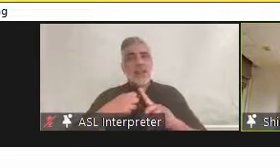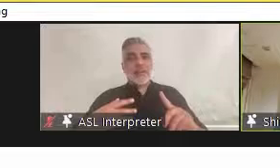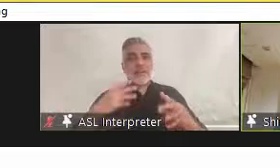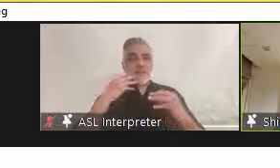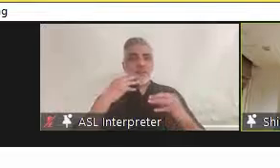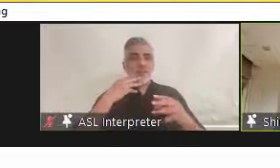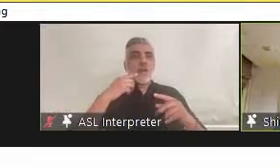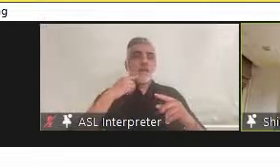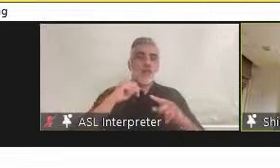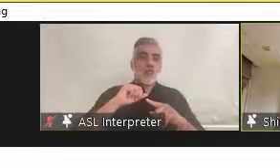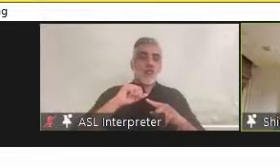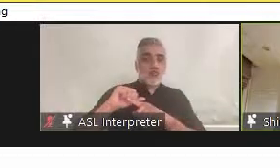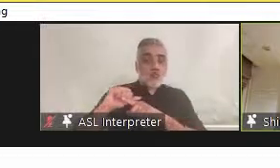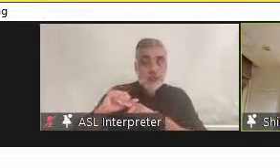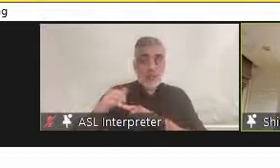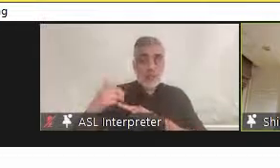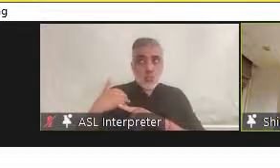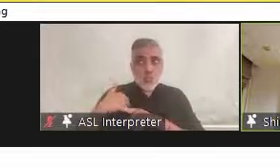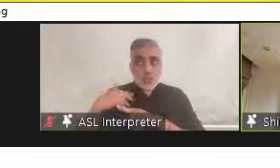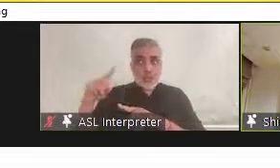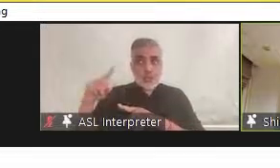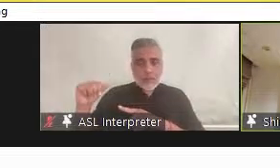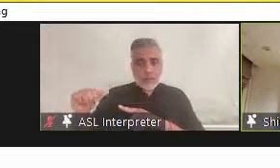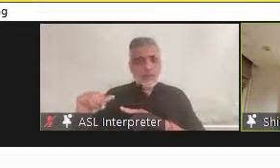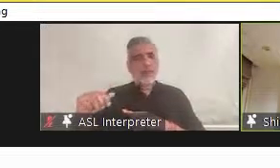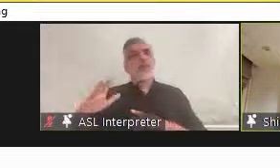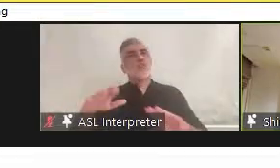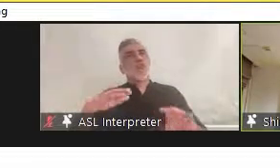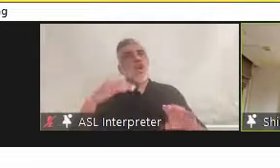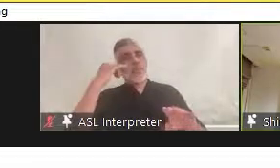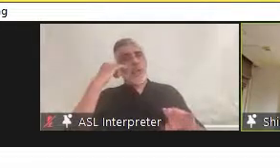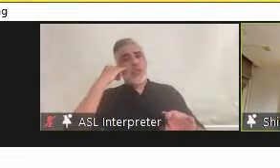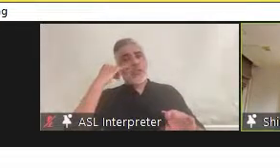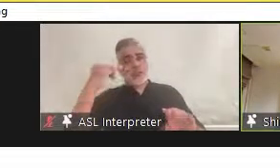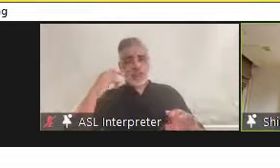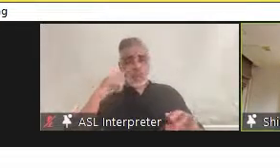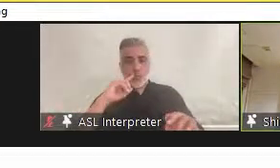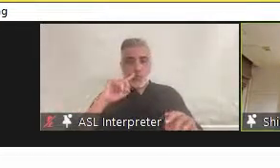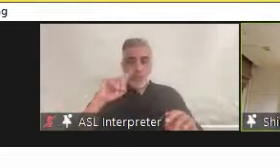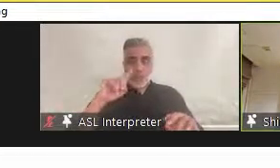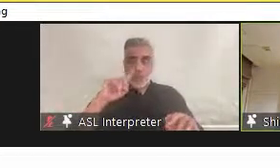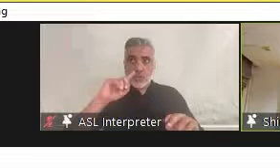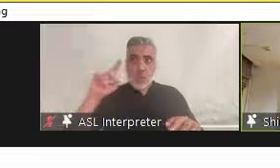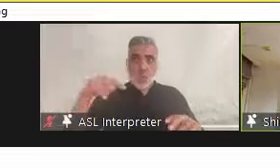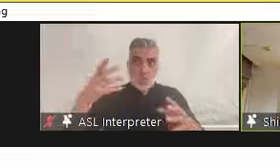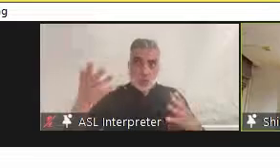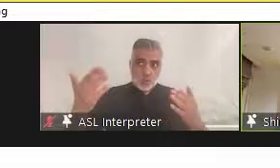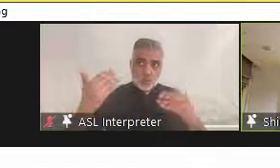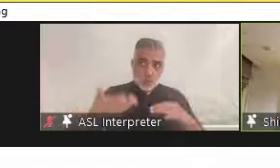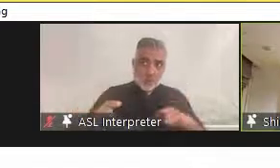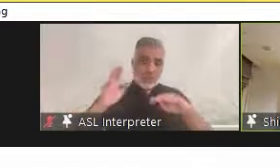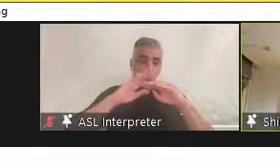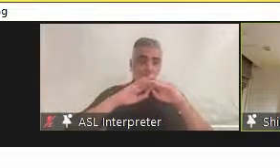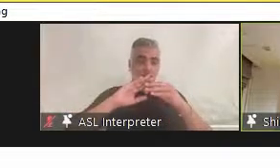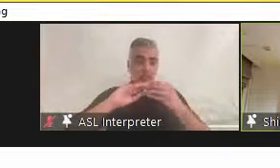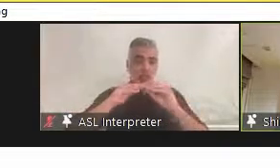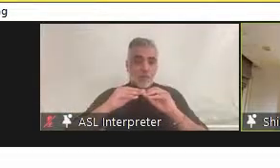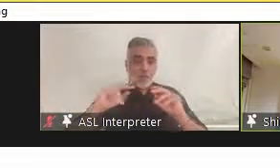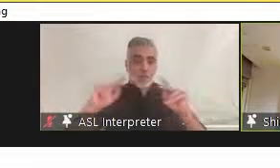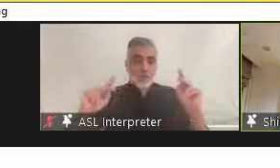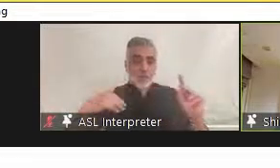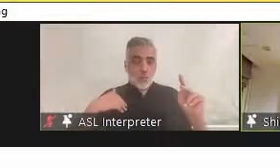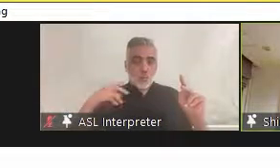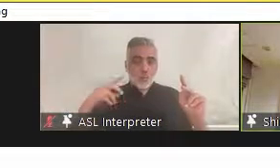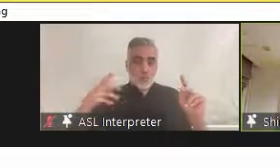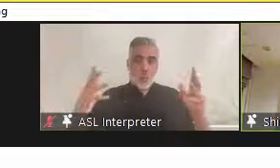trainees with disabilities. So the idea is that we not only want to increase the number of people with disability